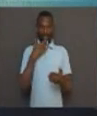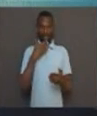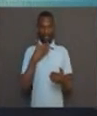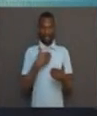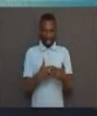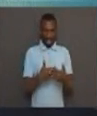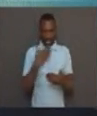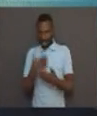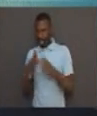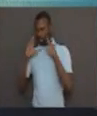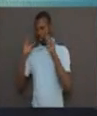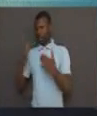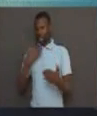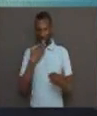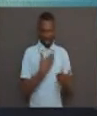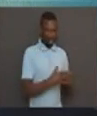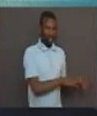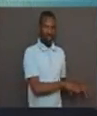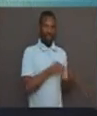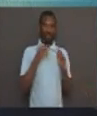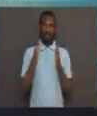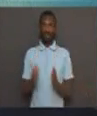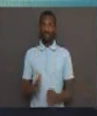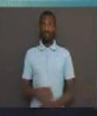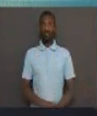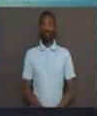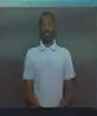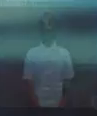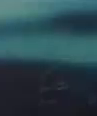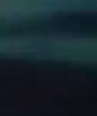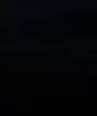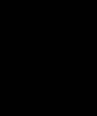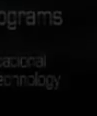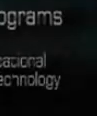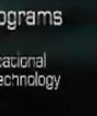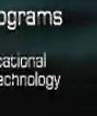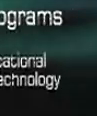Until next time, thank you, teacher. Thank you, students.